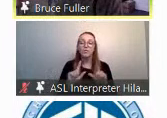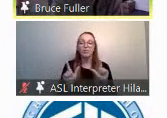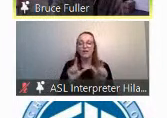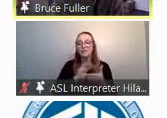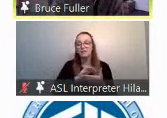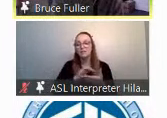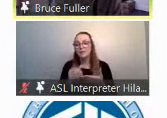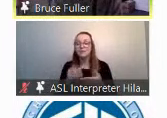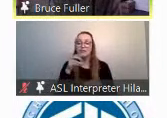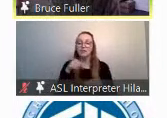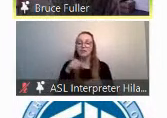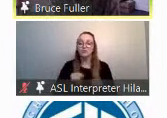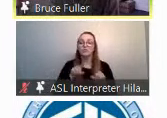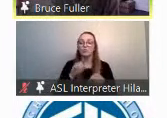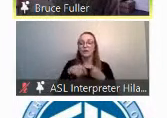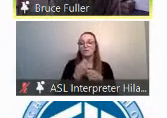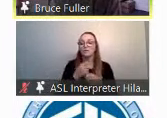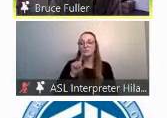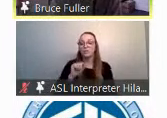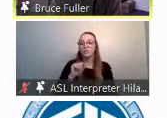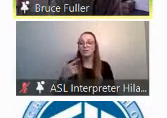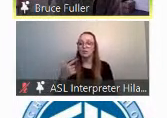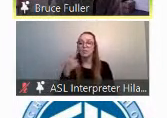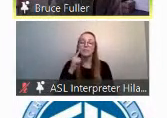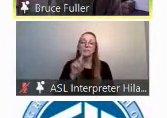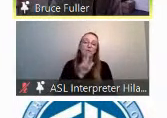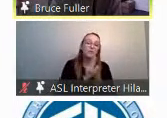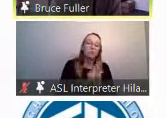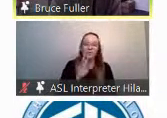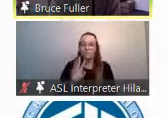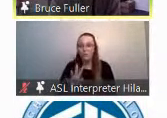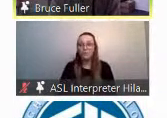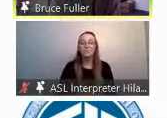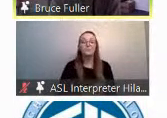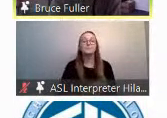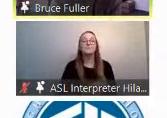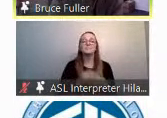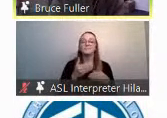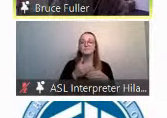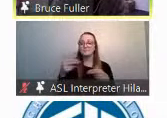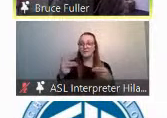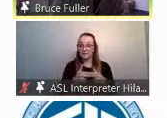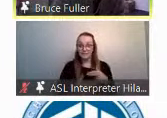in 2021 for 3 and 4-year-olds. Next slide, please.